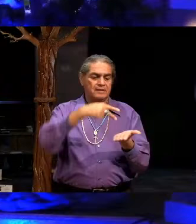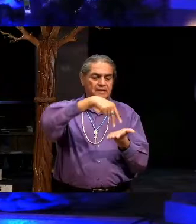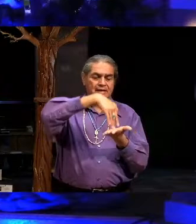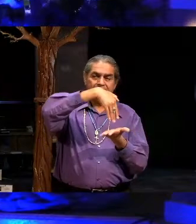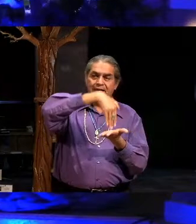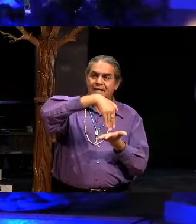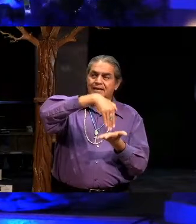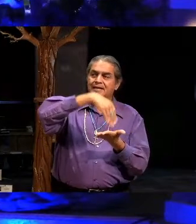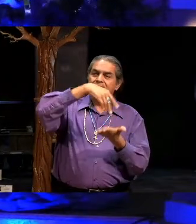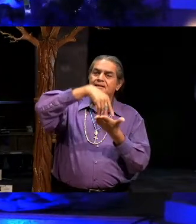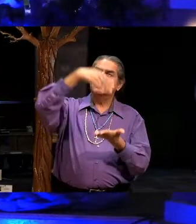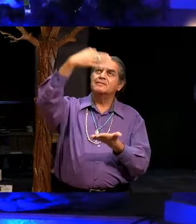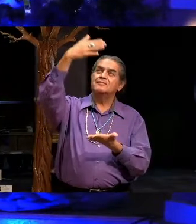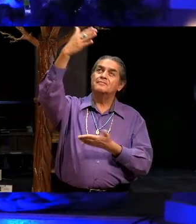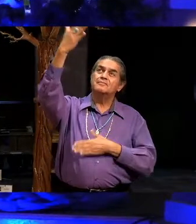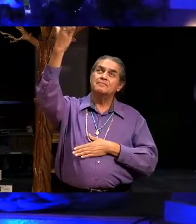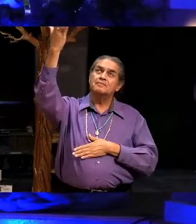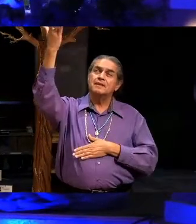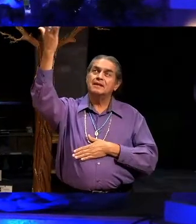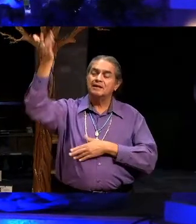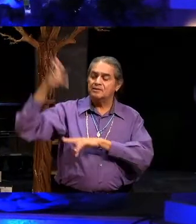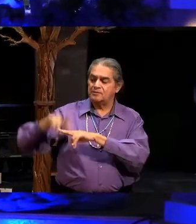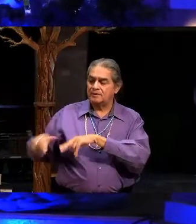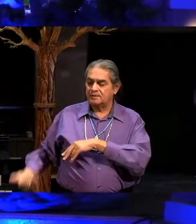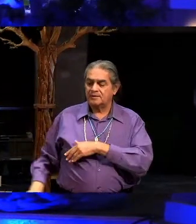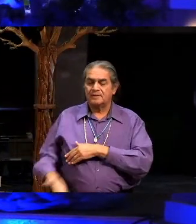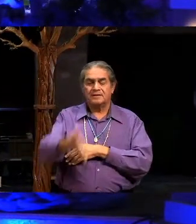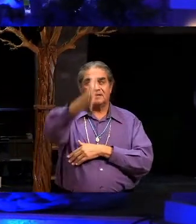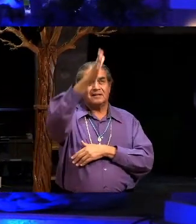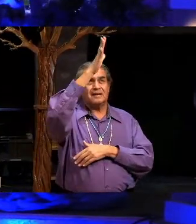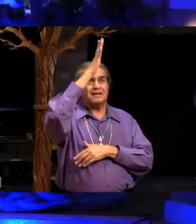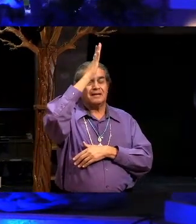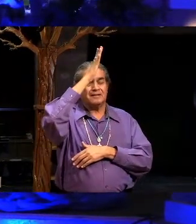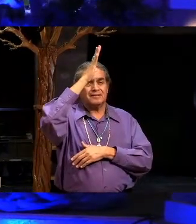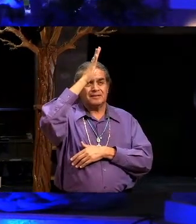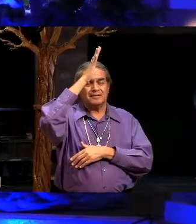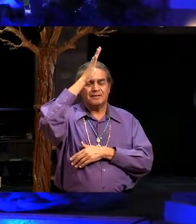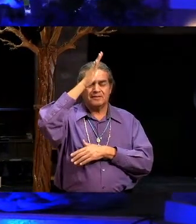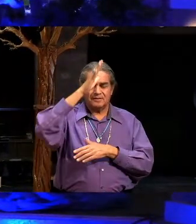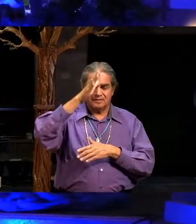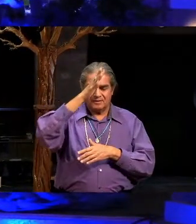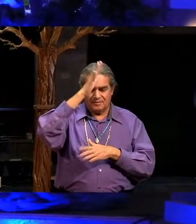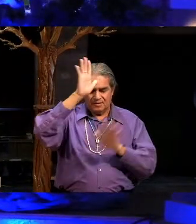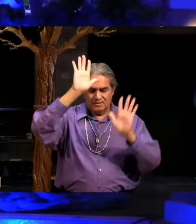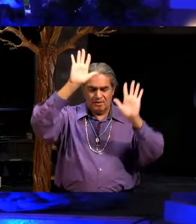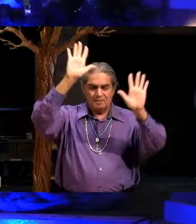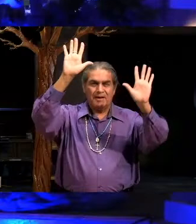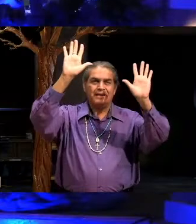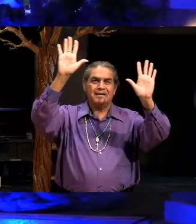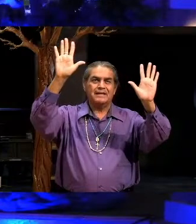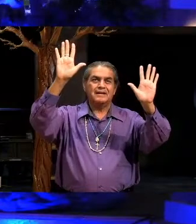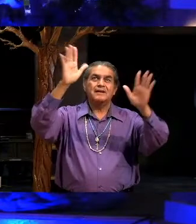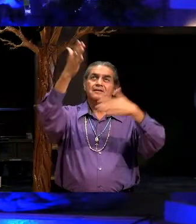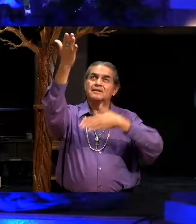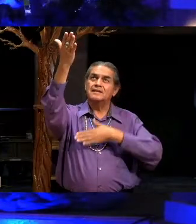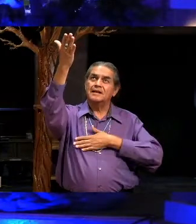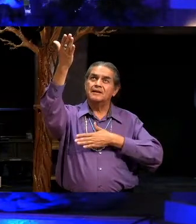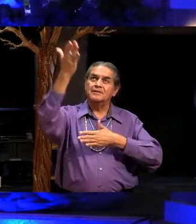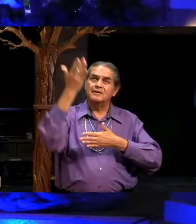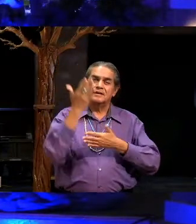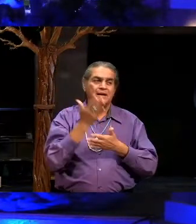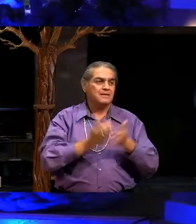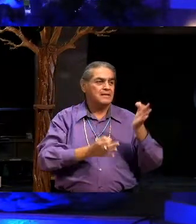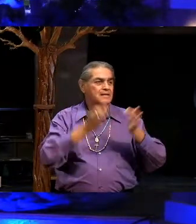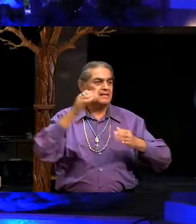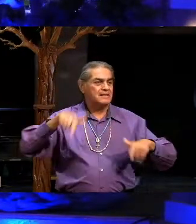He ascended into heaven and is seated at the right hand of God, the Father Almighty. From there he will come to judge